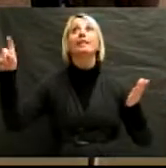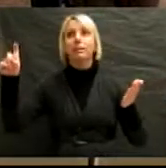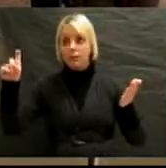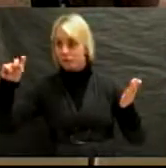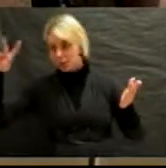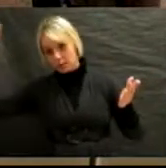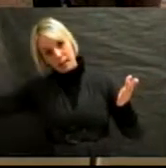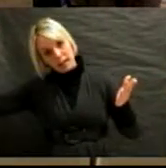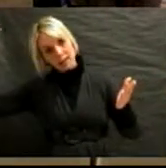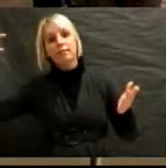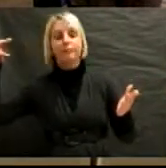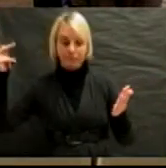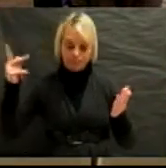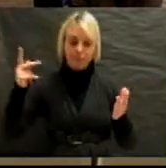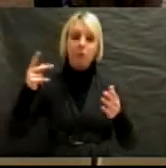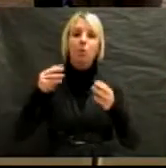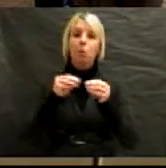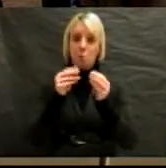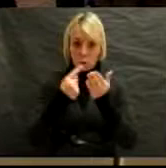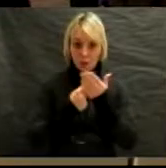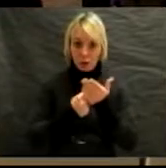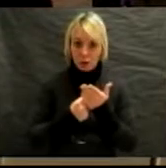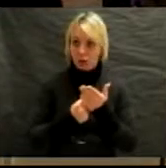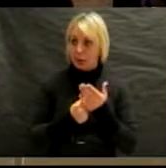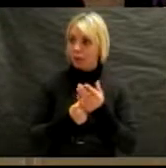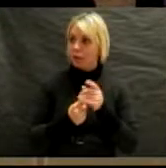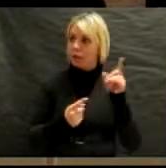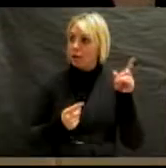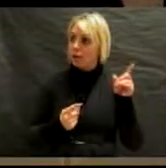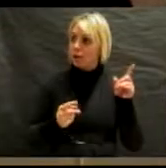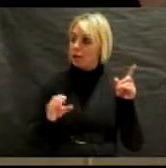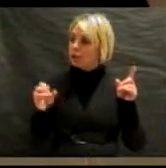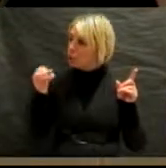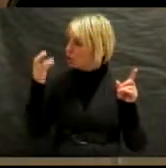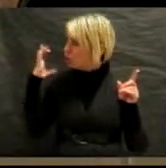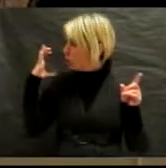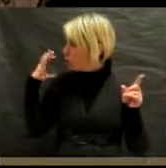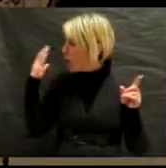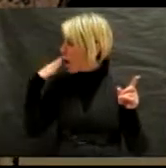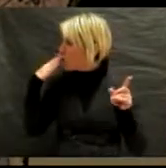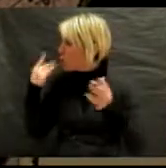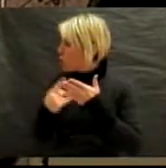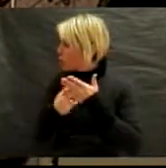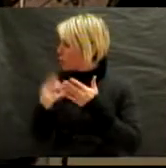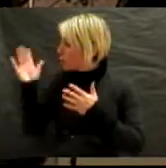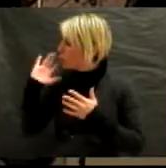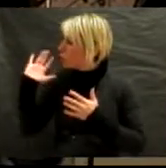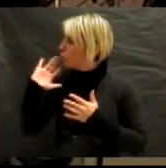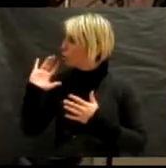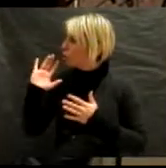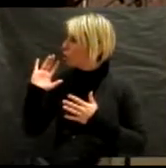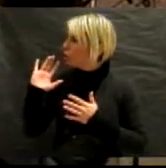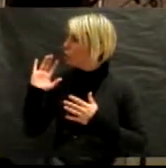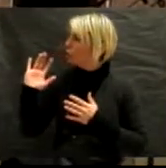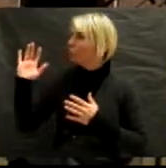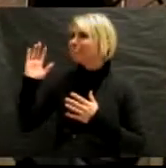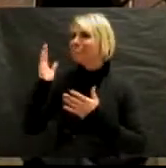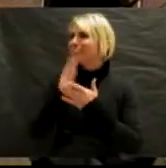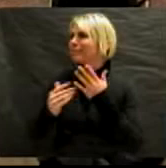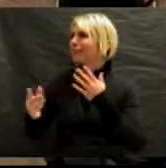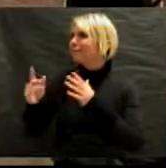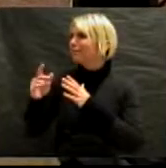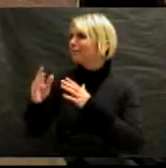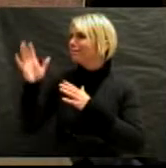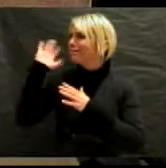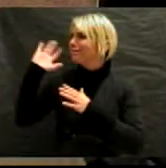Yes. I know we had a discussion about this some time ago too, is what is the role and responsibility, if you will, probably not